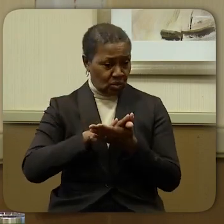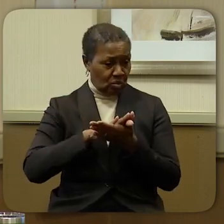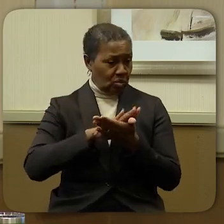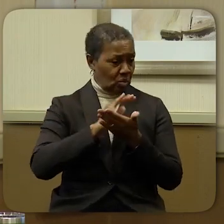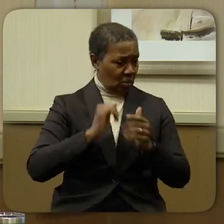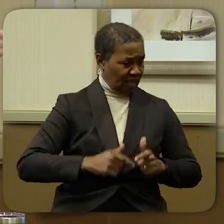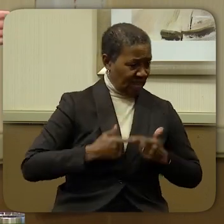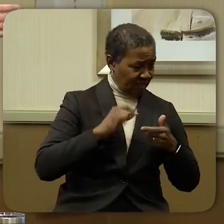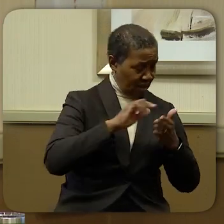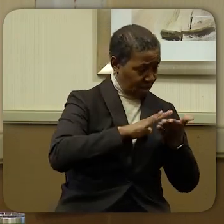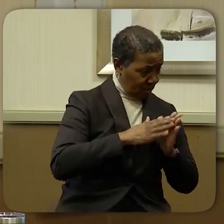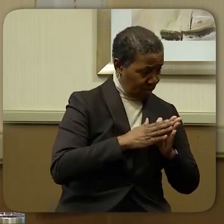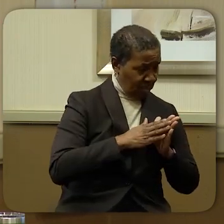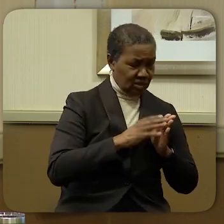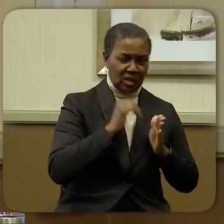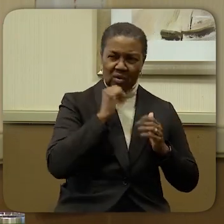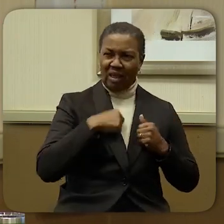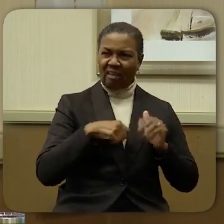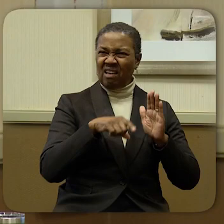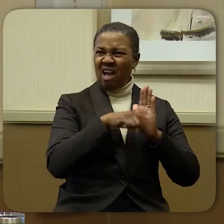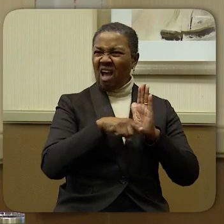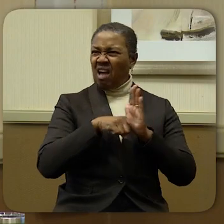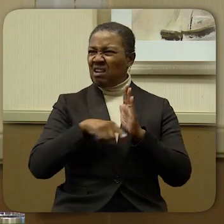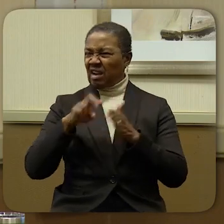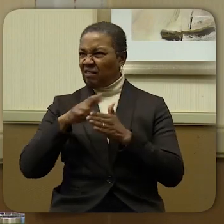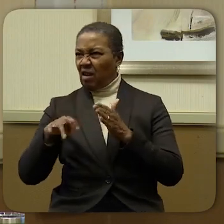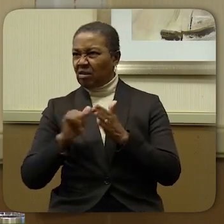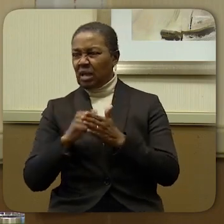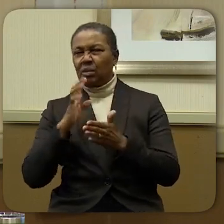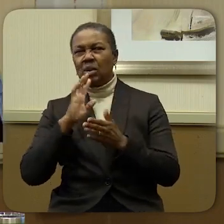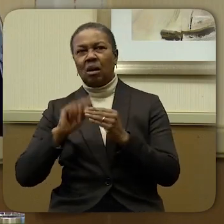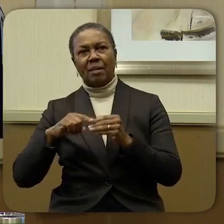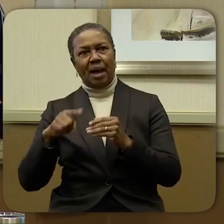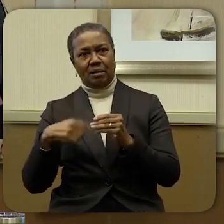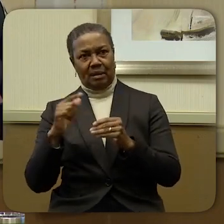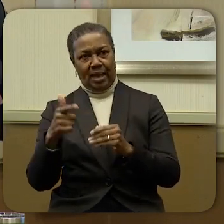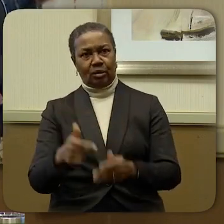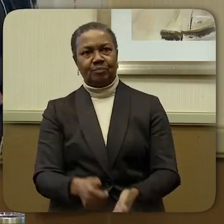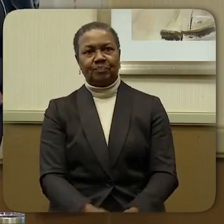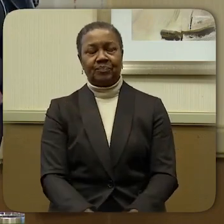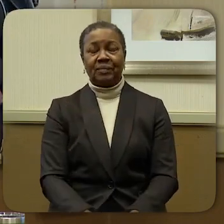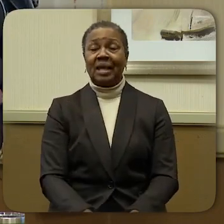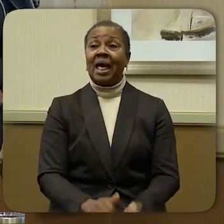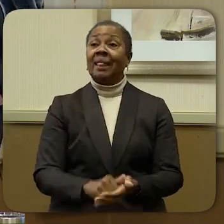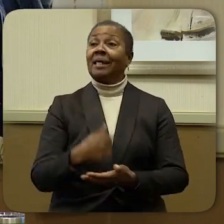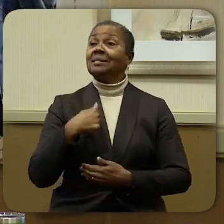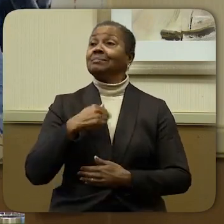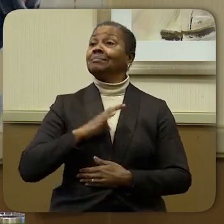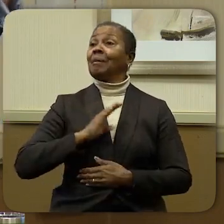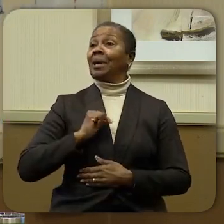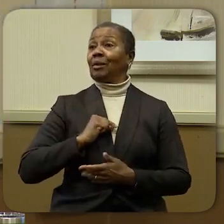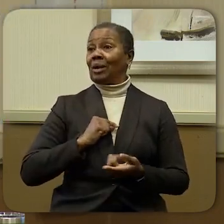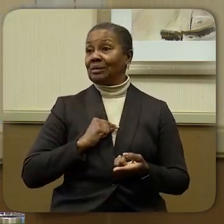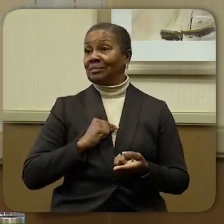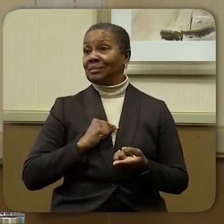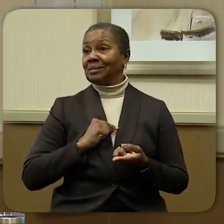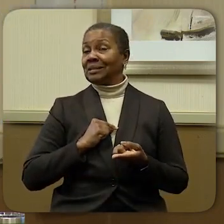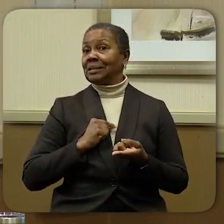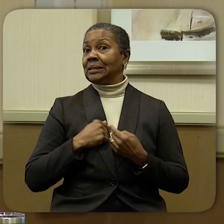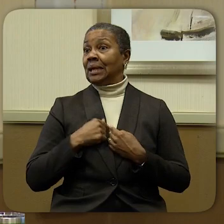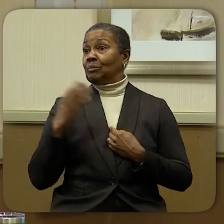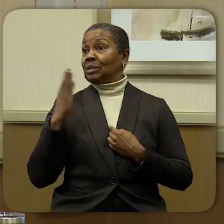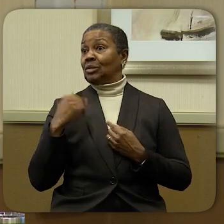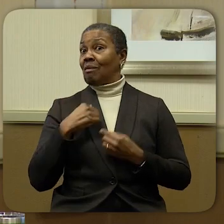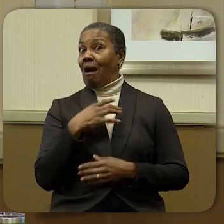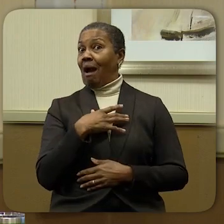communities, so they don't have some of those negative outcomes that we'll talk about later? So that's a little bit about me. In terms of a